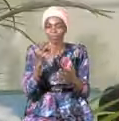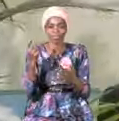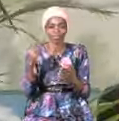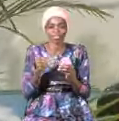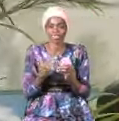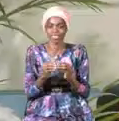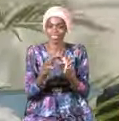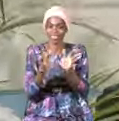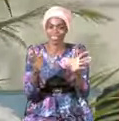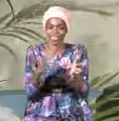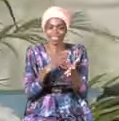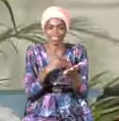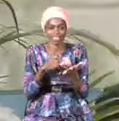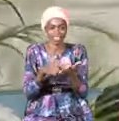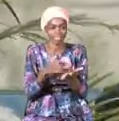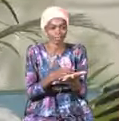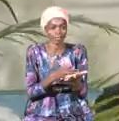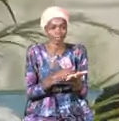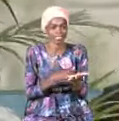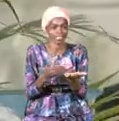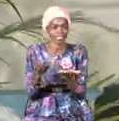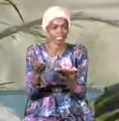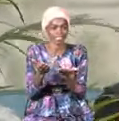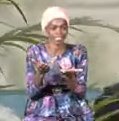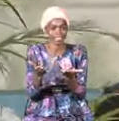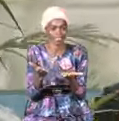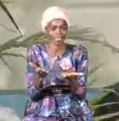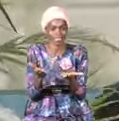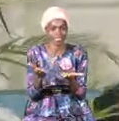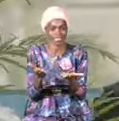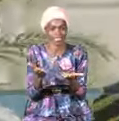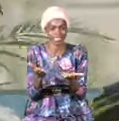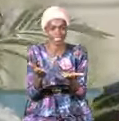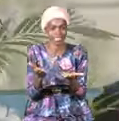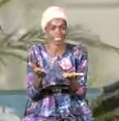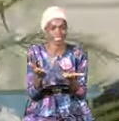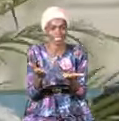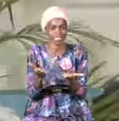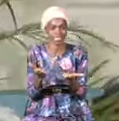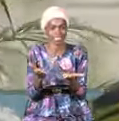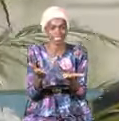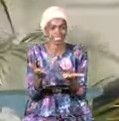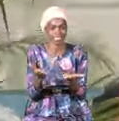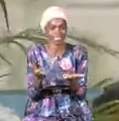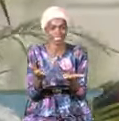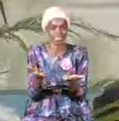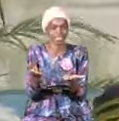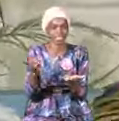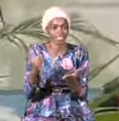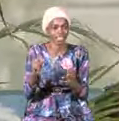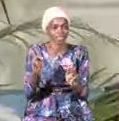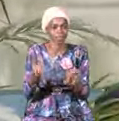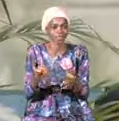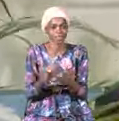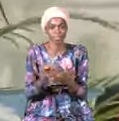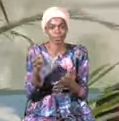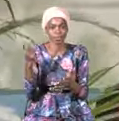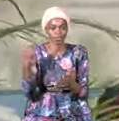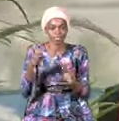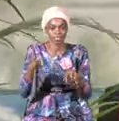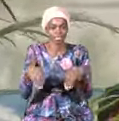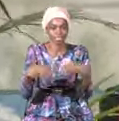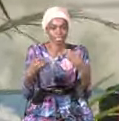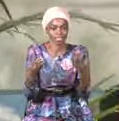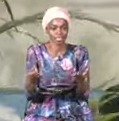this morning service, and our moderator who was leading the prayer session gave us the